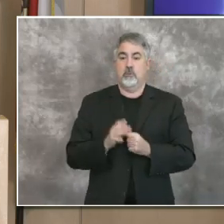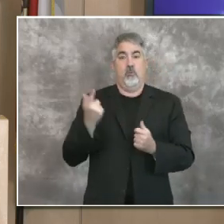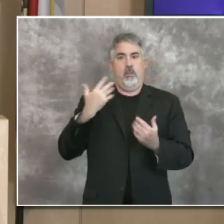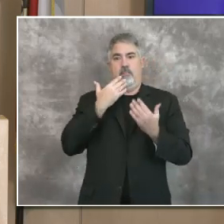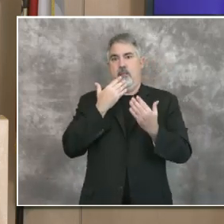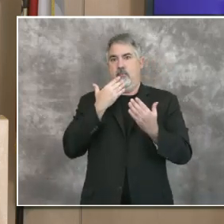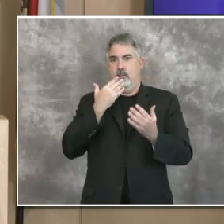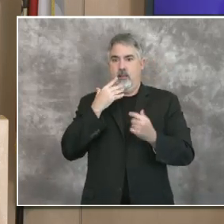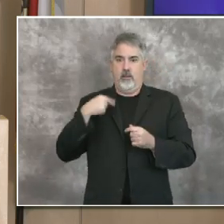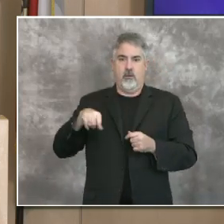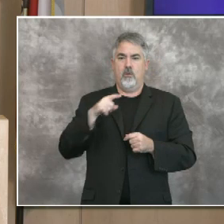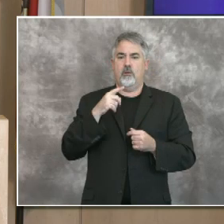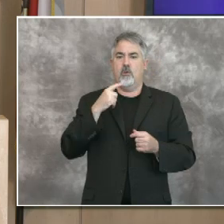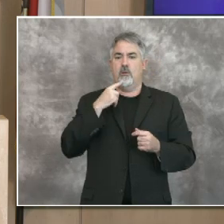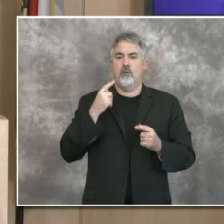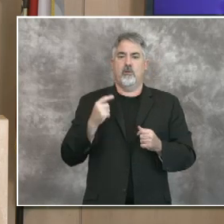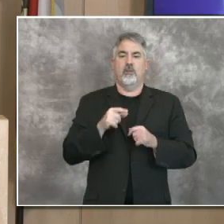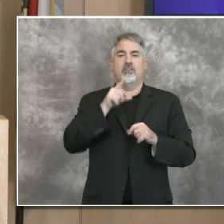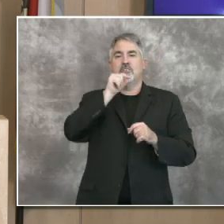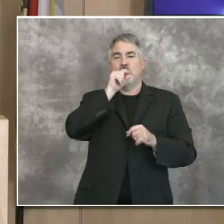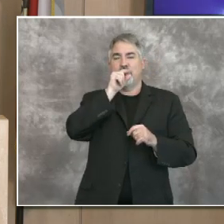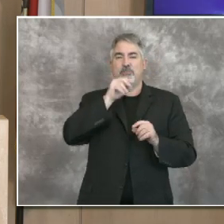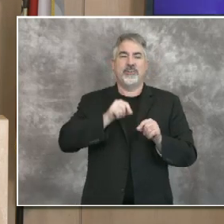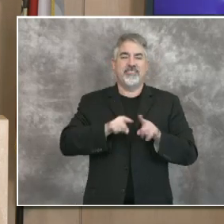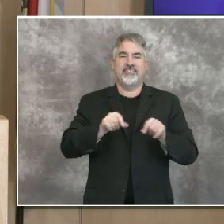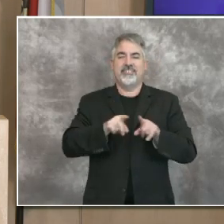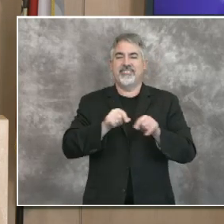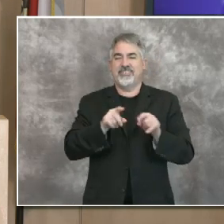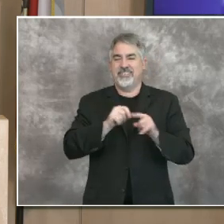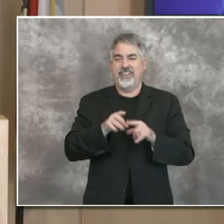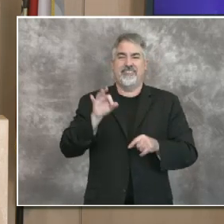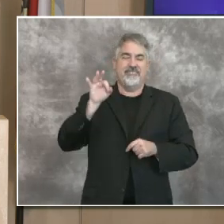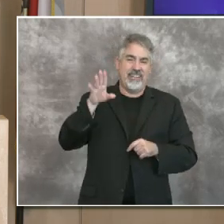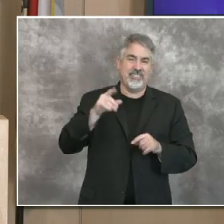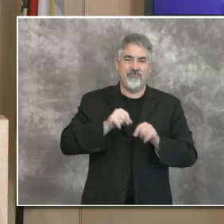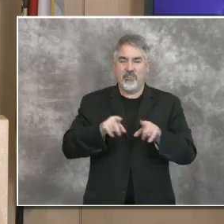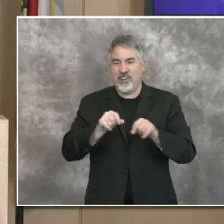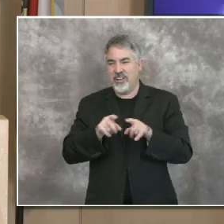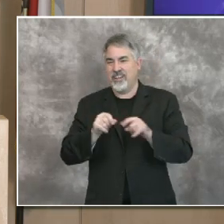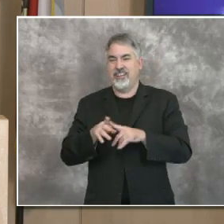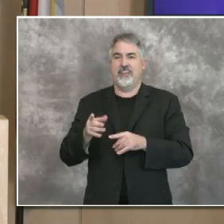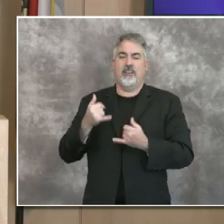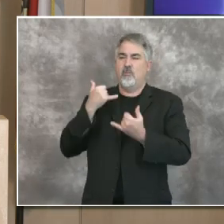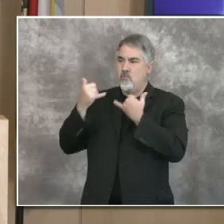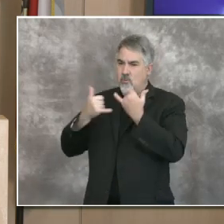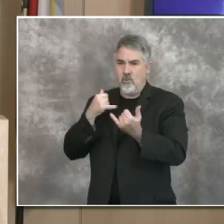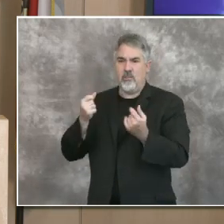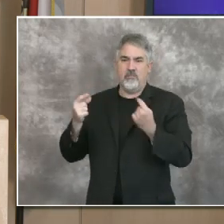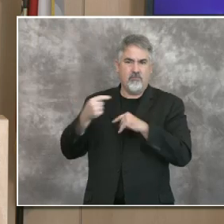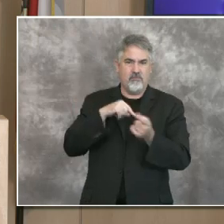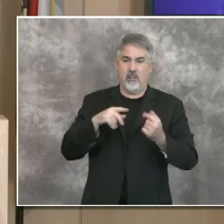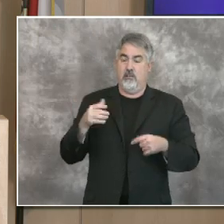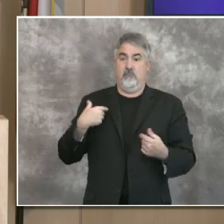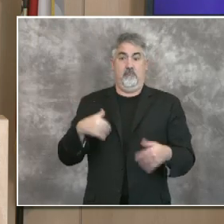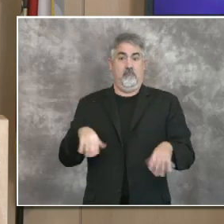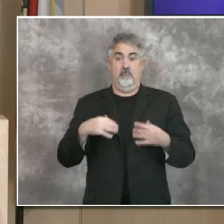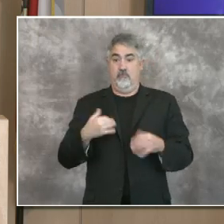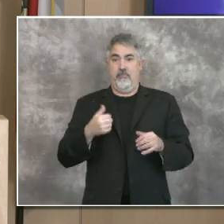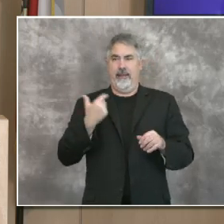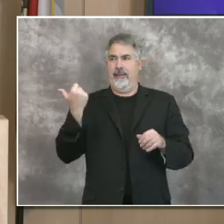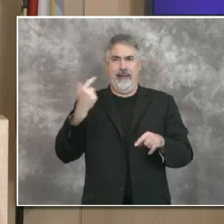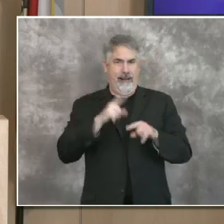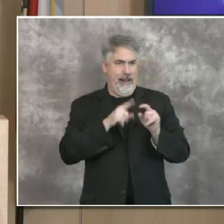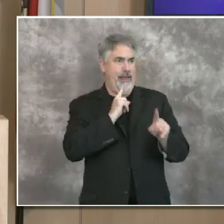sent tweets, Facebook messages, and who have called. I have to tell you, I'm probably not going to be able to respond to all of